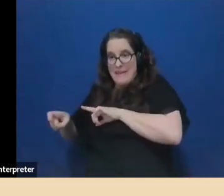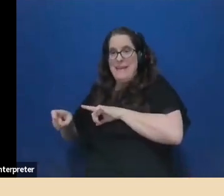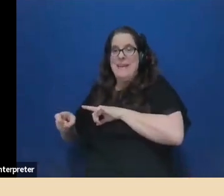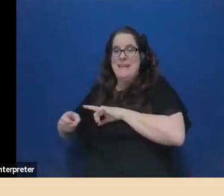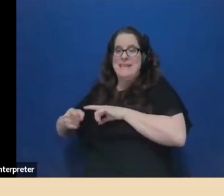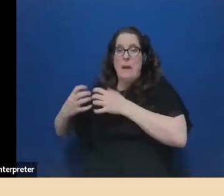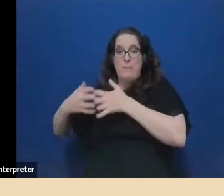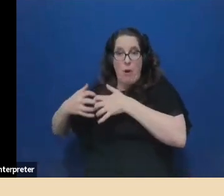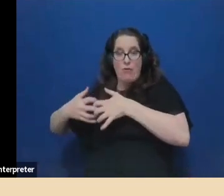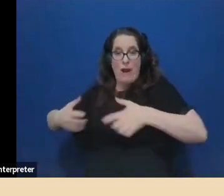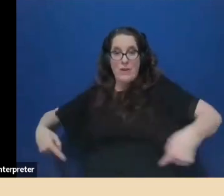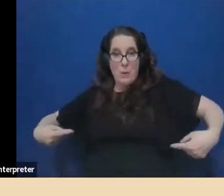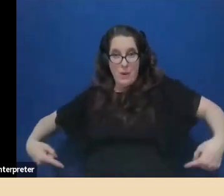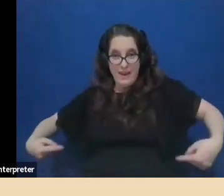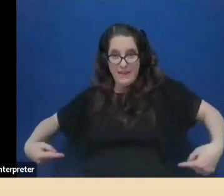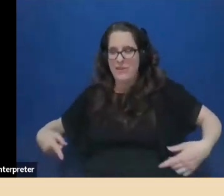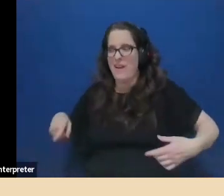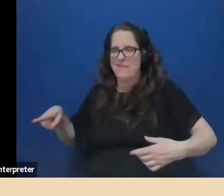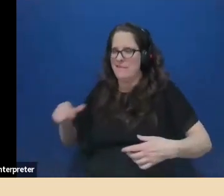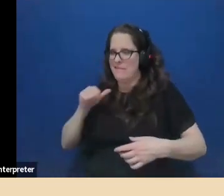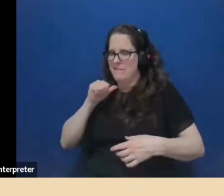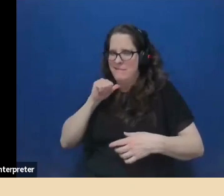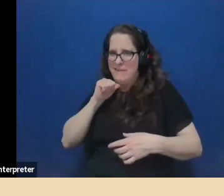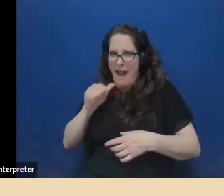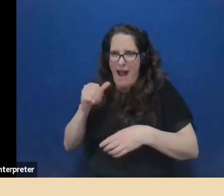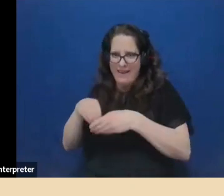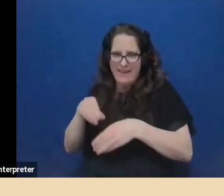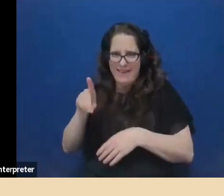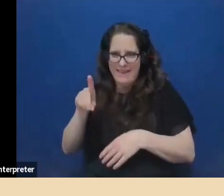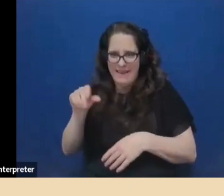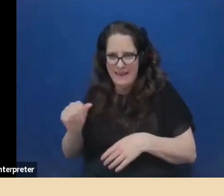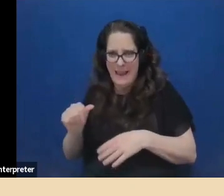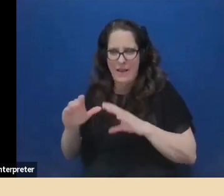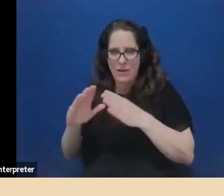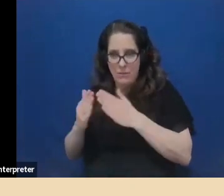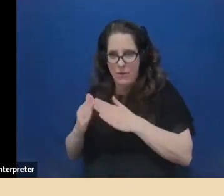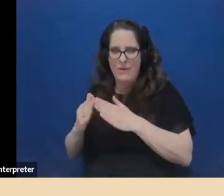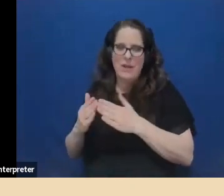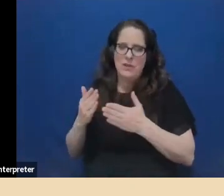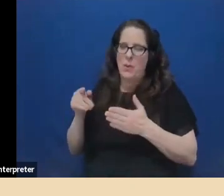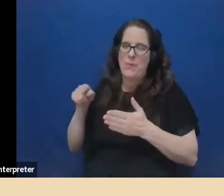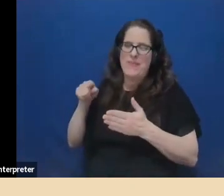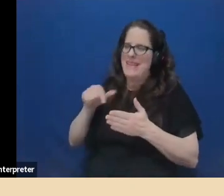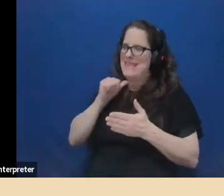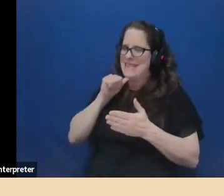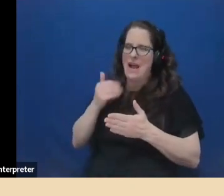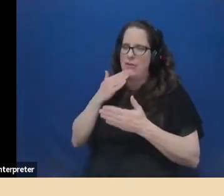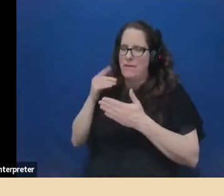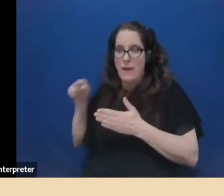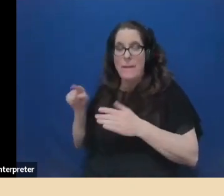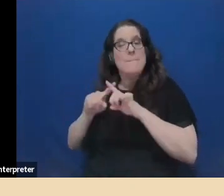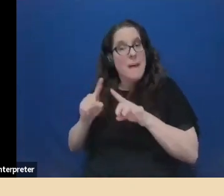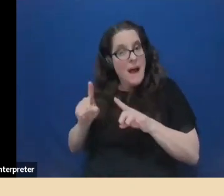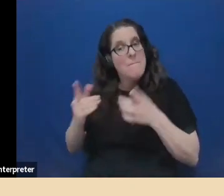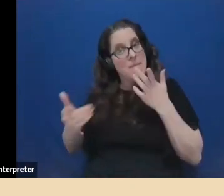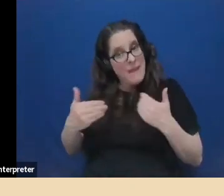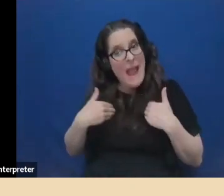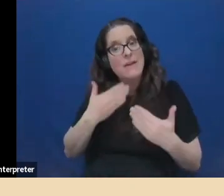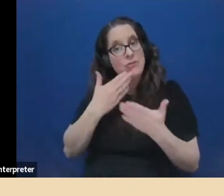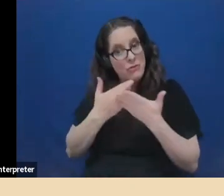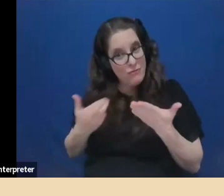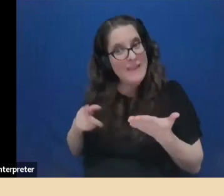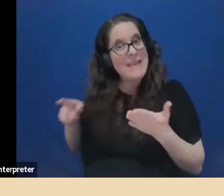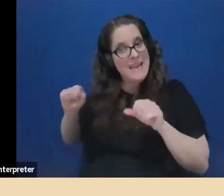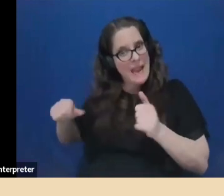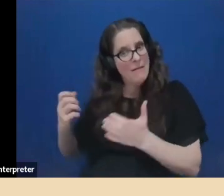a place I would go to for him, is all I'm saying. But it seems to have some really great resources that he could benefit from, even though he's not in the